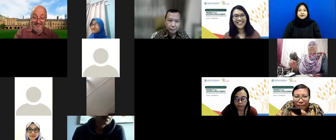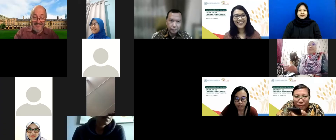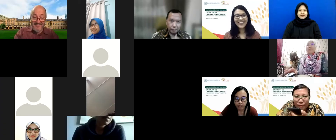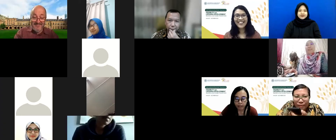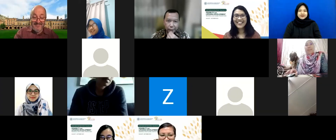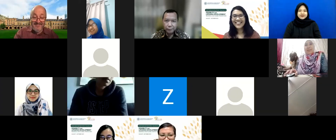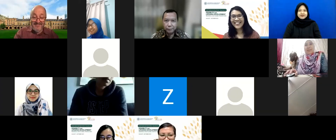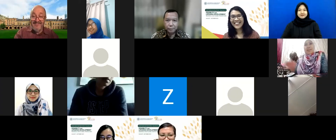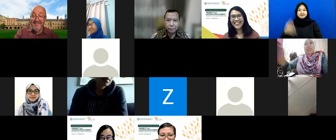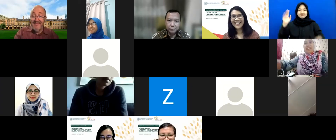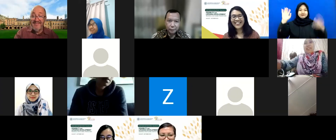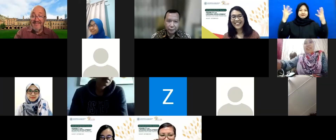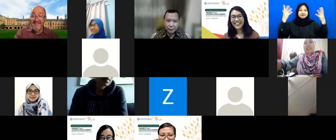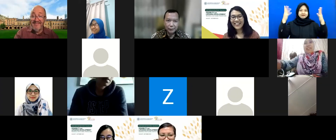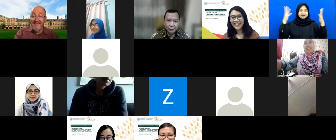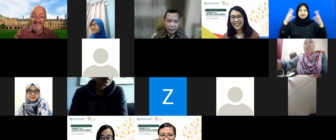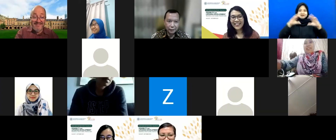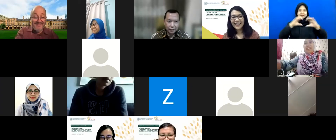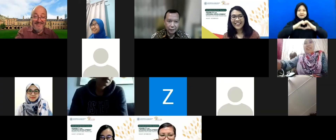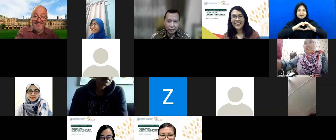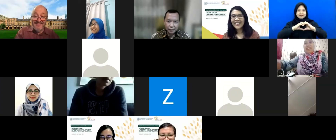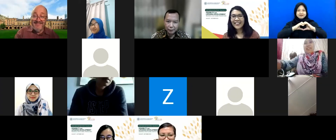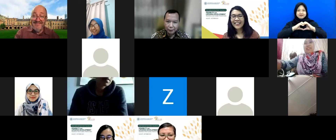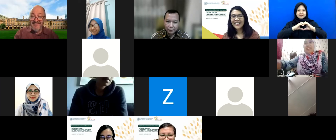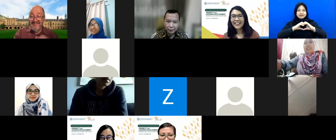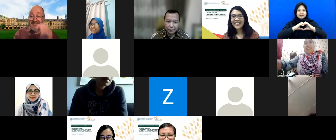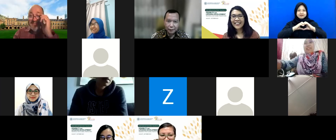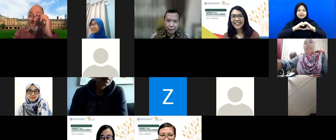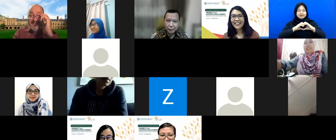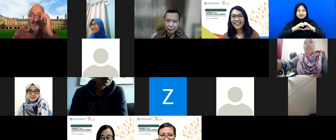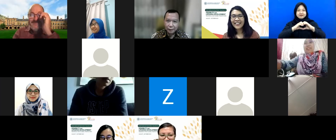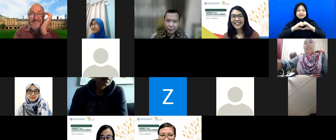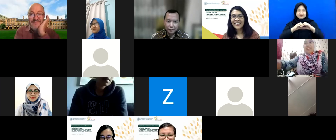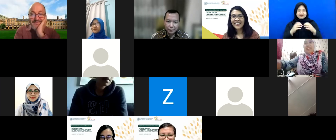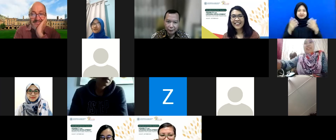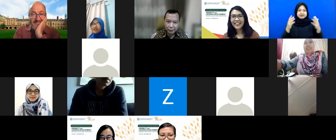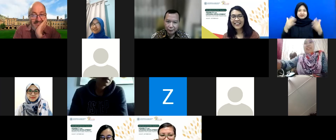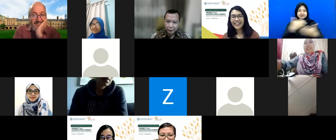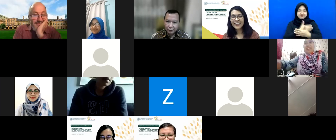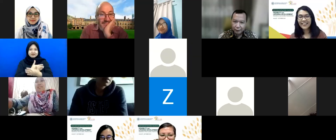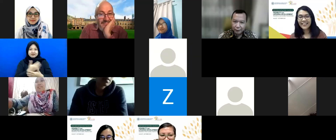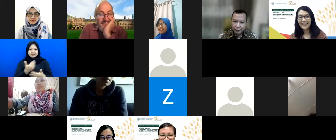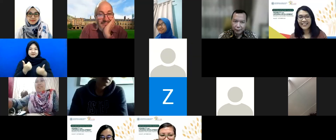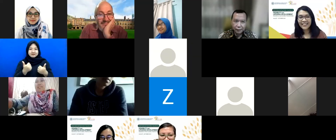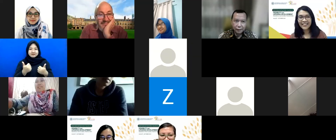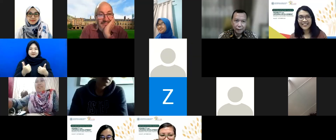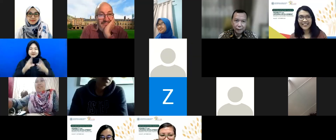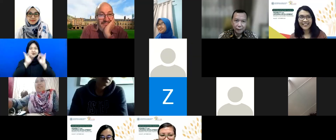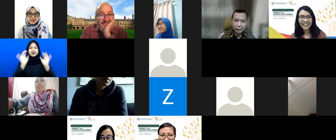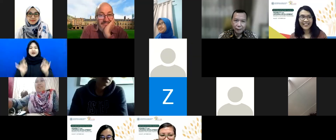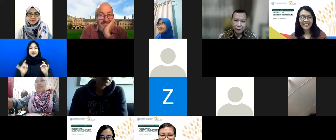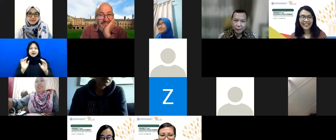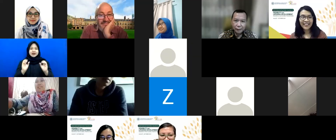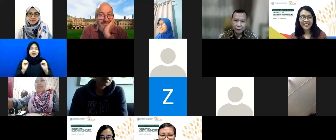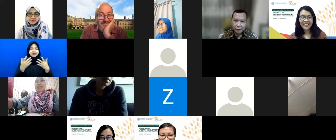I see applauses, I also see hearts, I also see confetti, a wonderful variety of reactions.